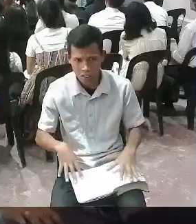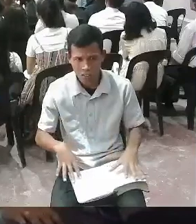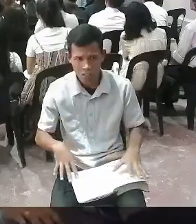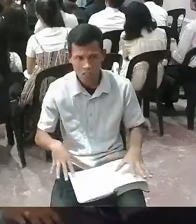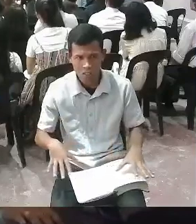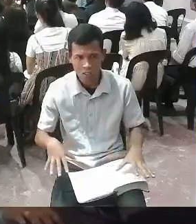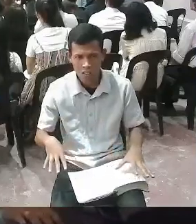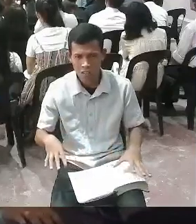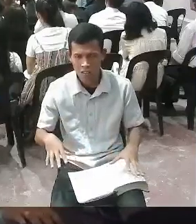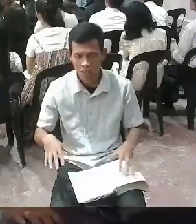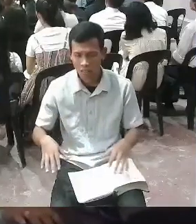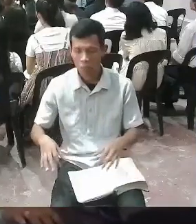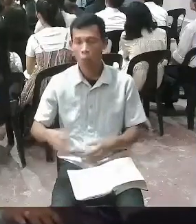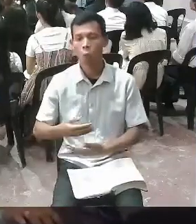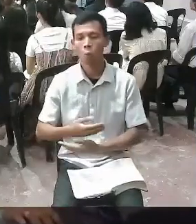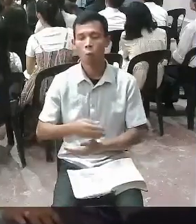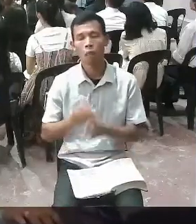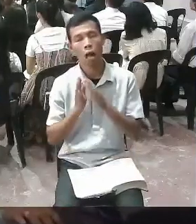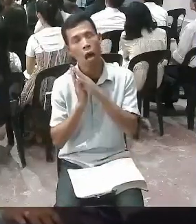Funerals,